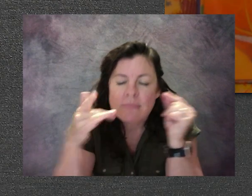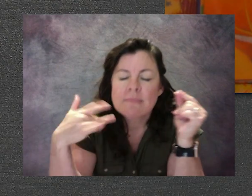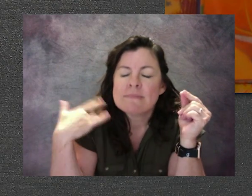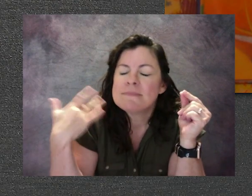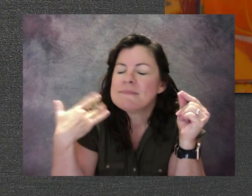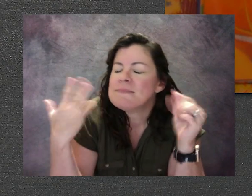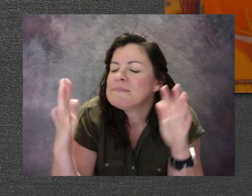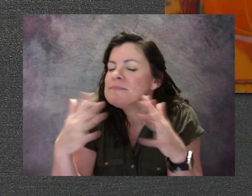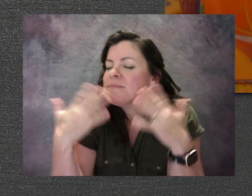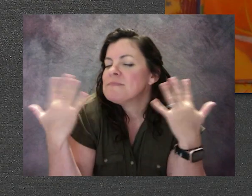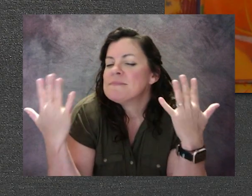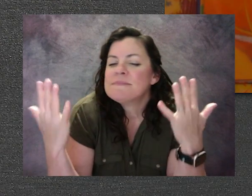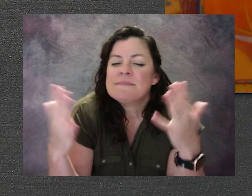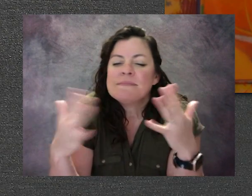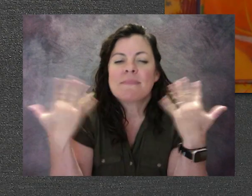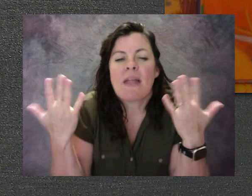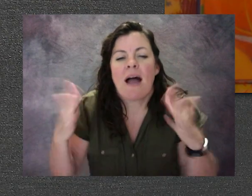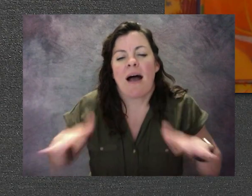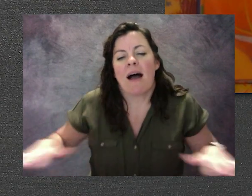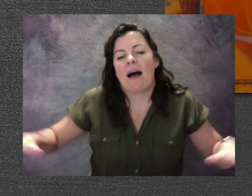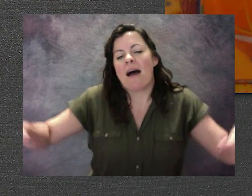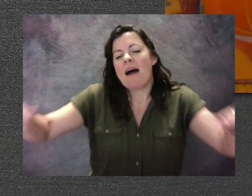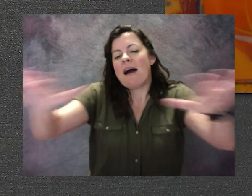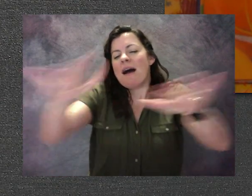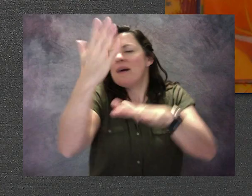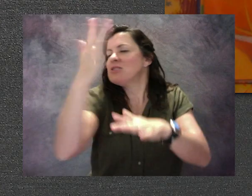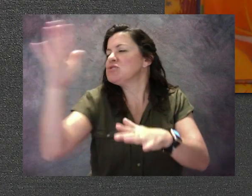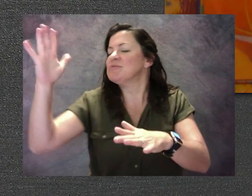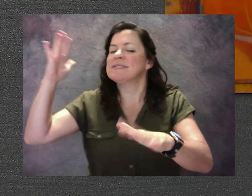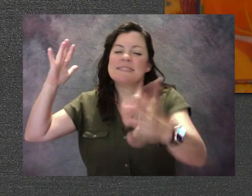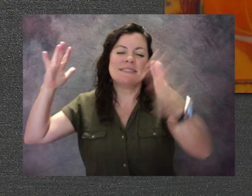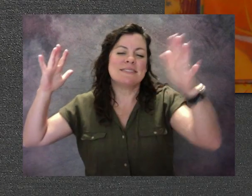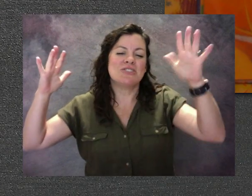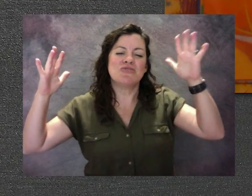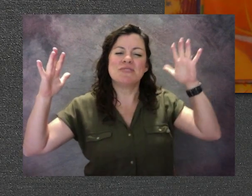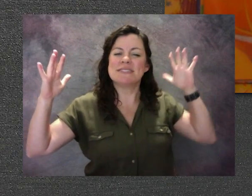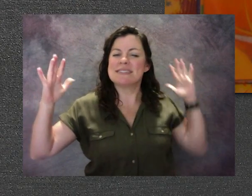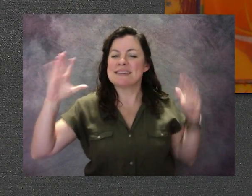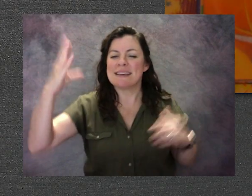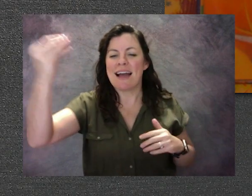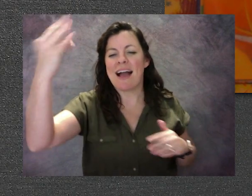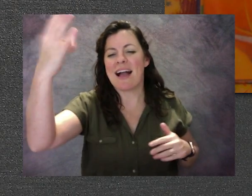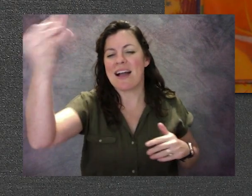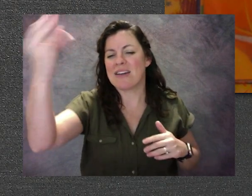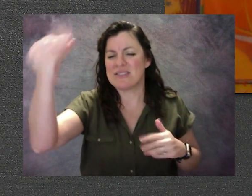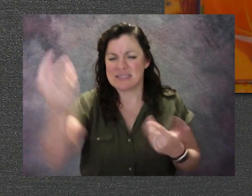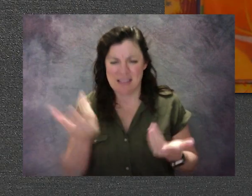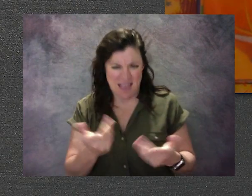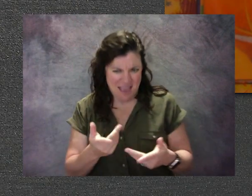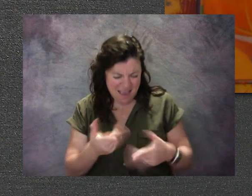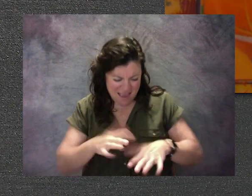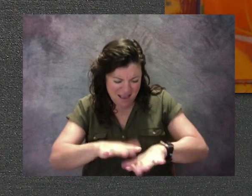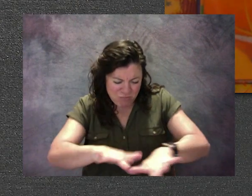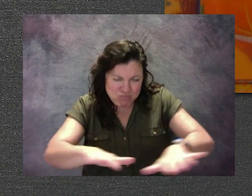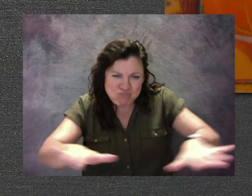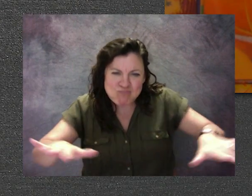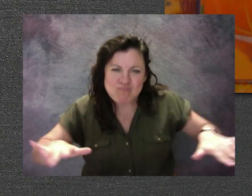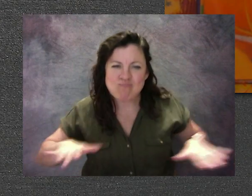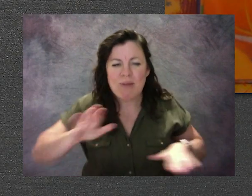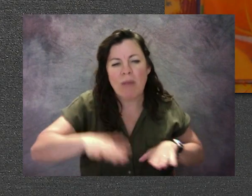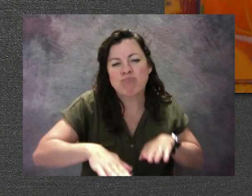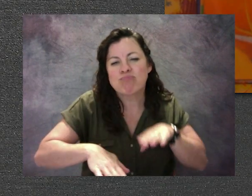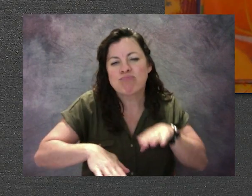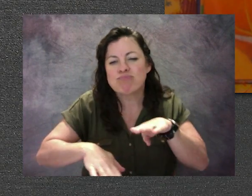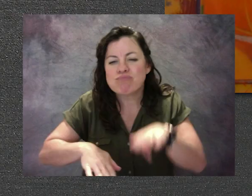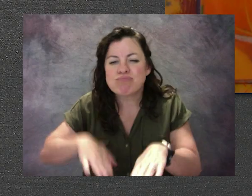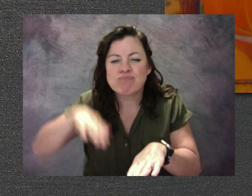the red leaves of autumn, the soft carpet of moss between my paws, the murmuring of the stream, and high up